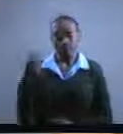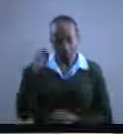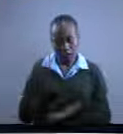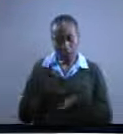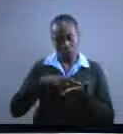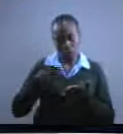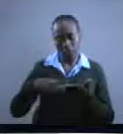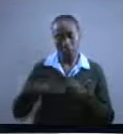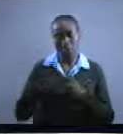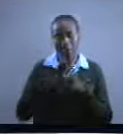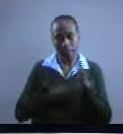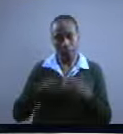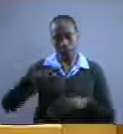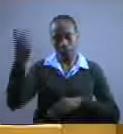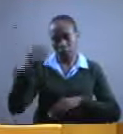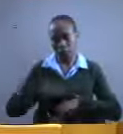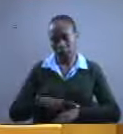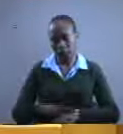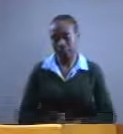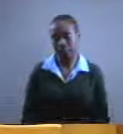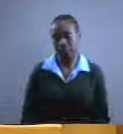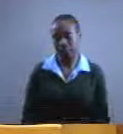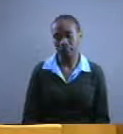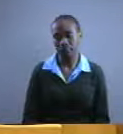read the bill a second time.